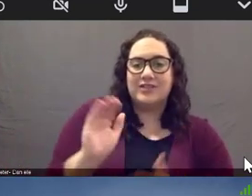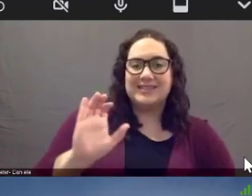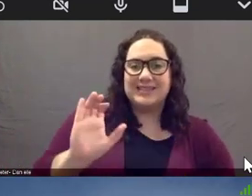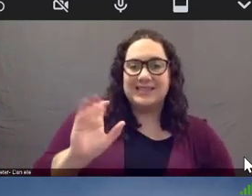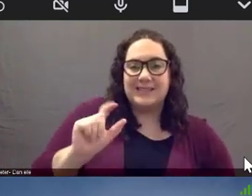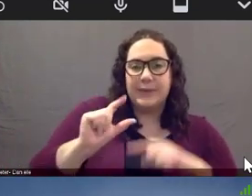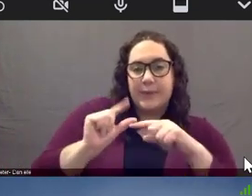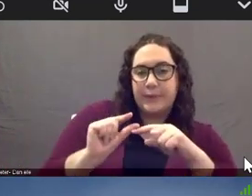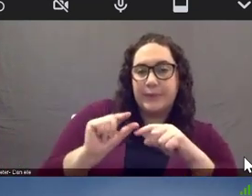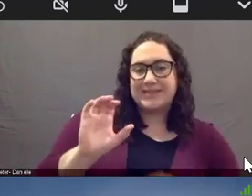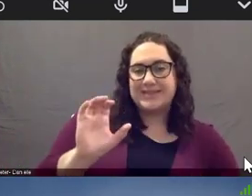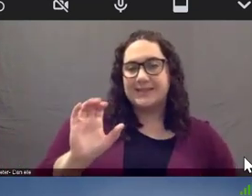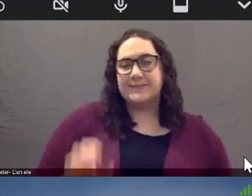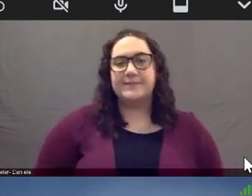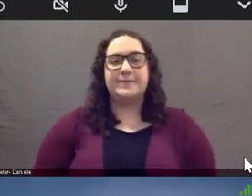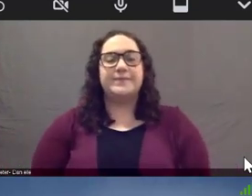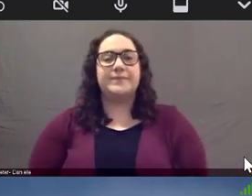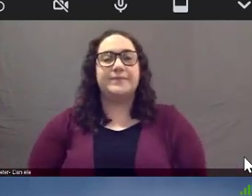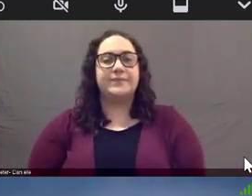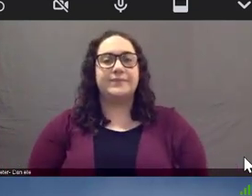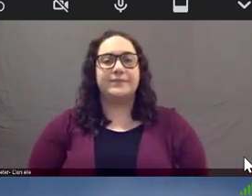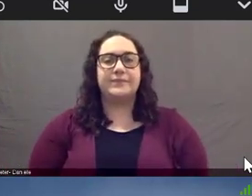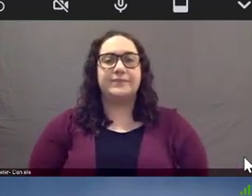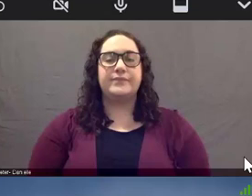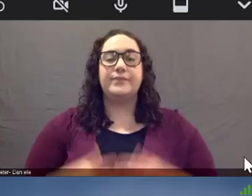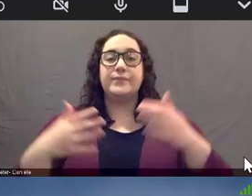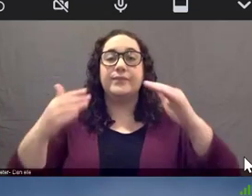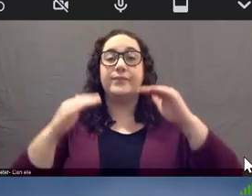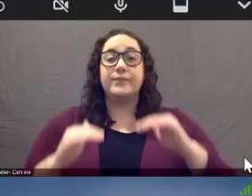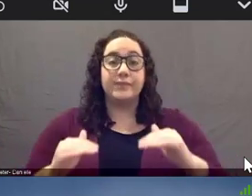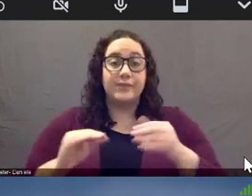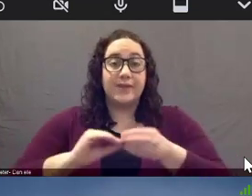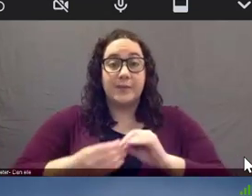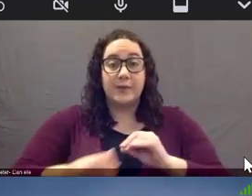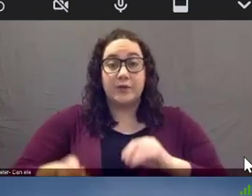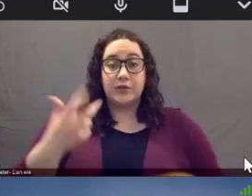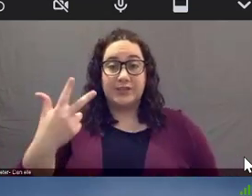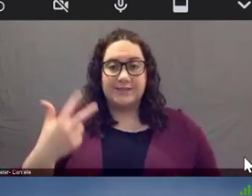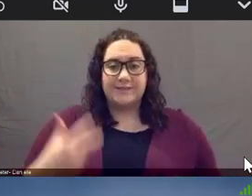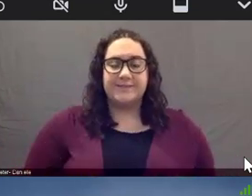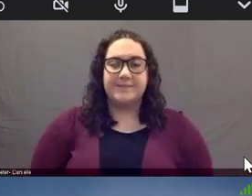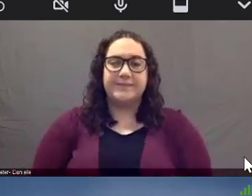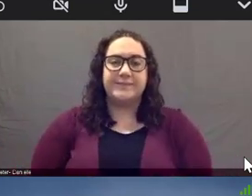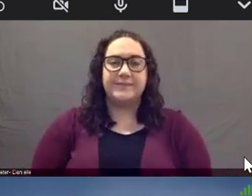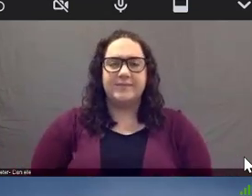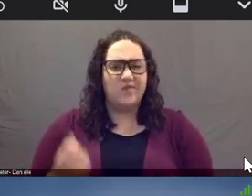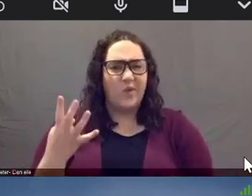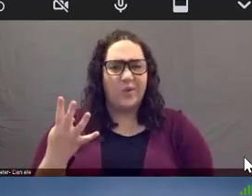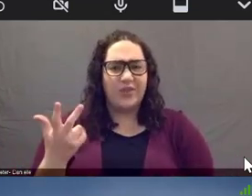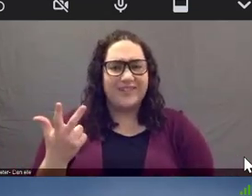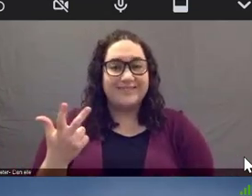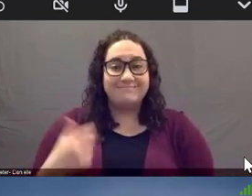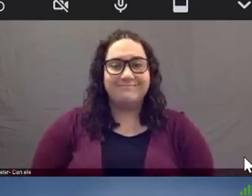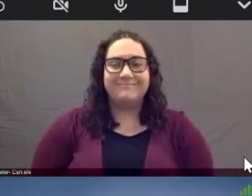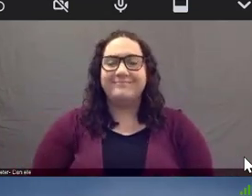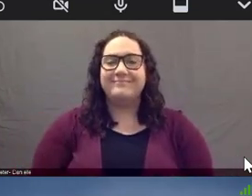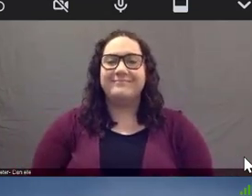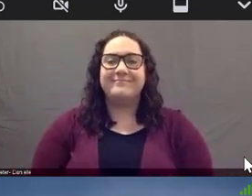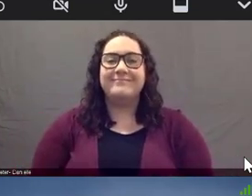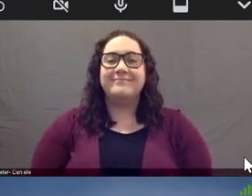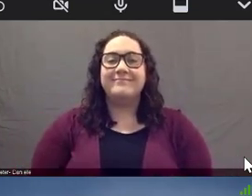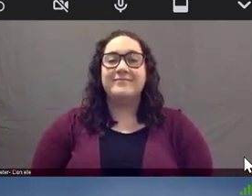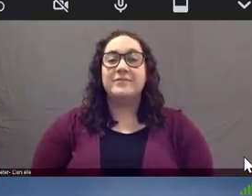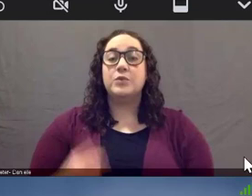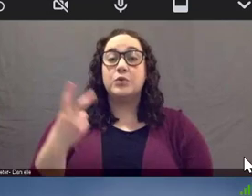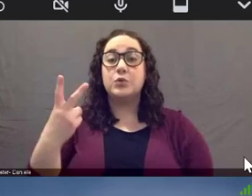The next question, two fluids flow into a shell and tube heat exchanger. The hot fluid has a big C value and a mass flow